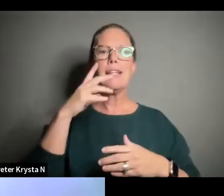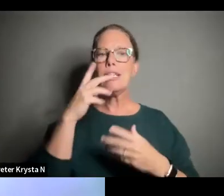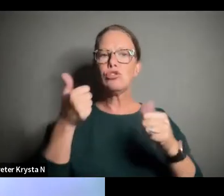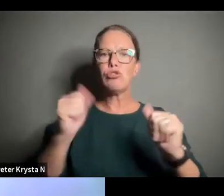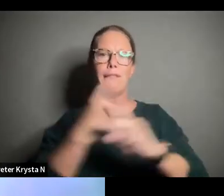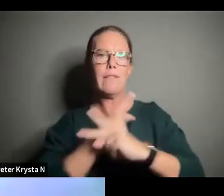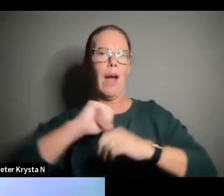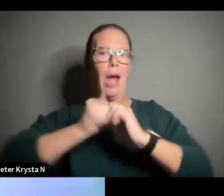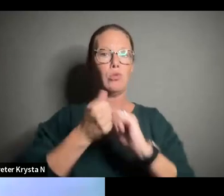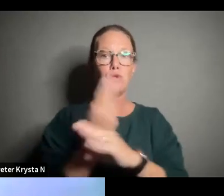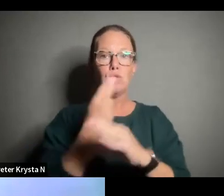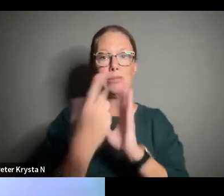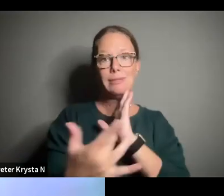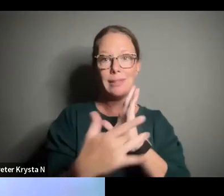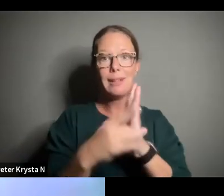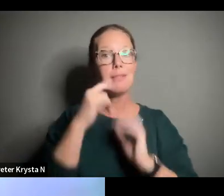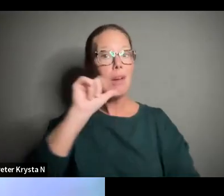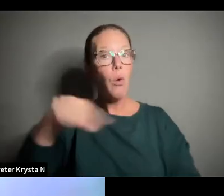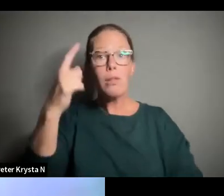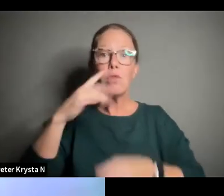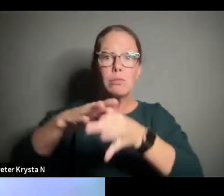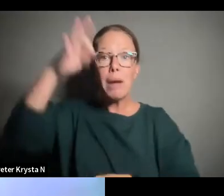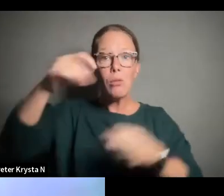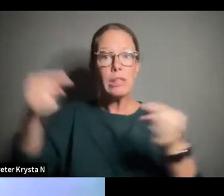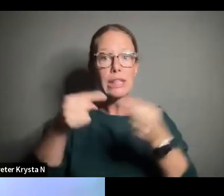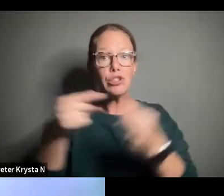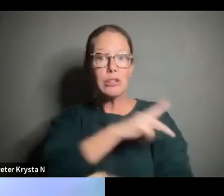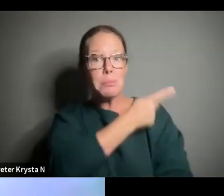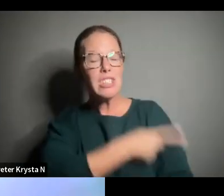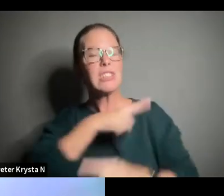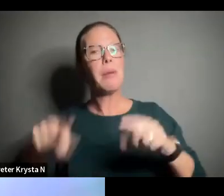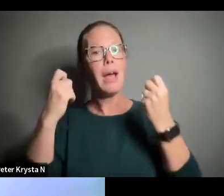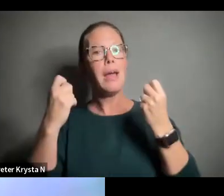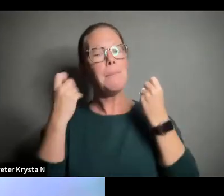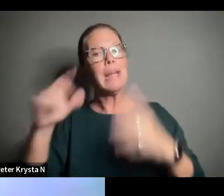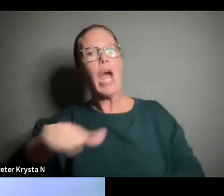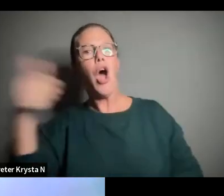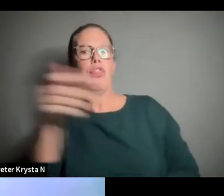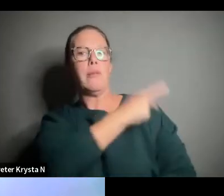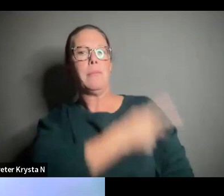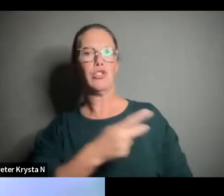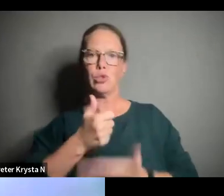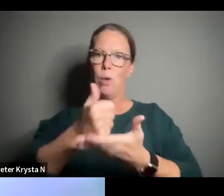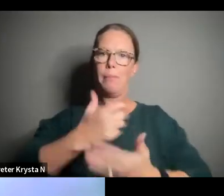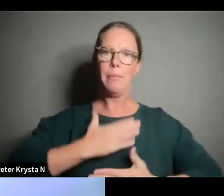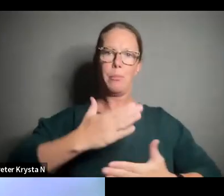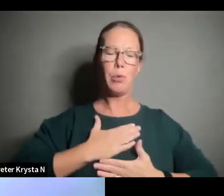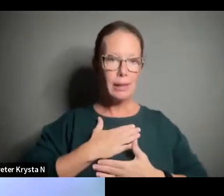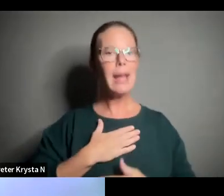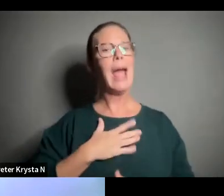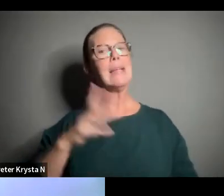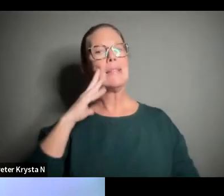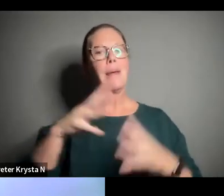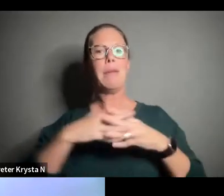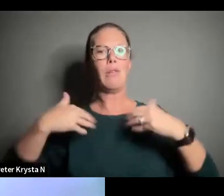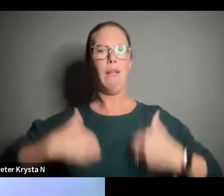not only for spinal cord injured patients, for many other patients to help them breathe. As the American Lung Association says, and as we learned through the COVID